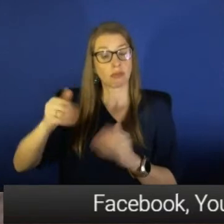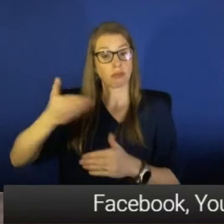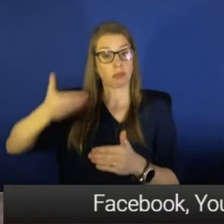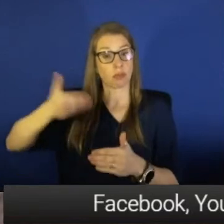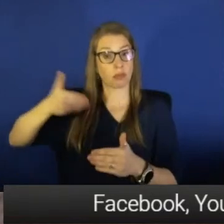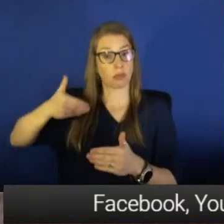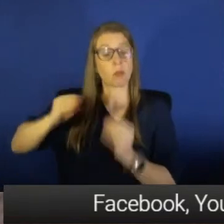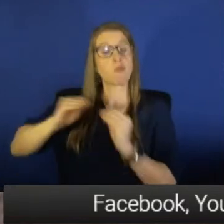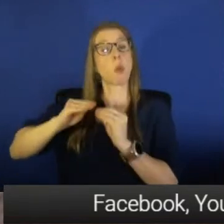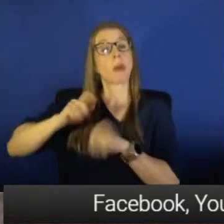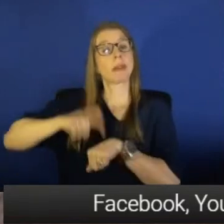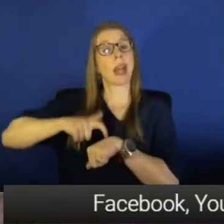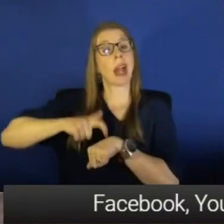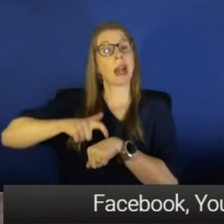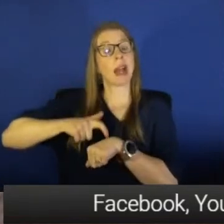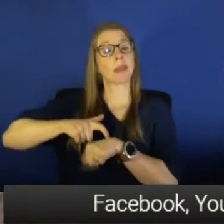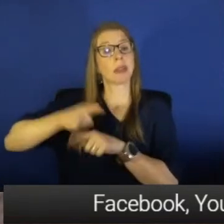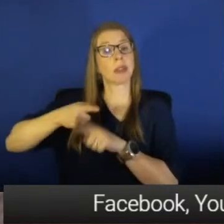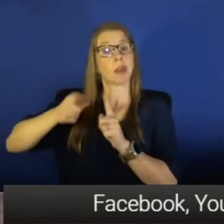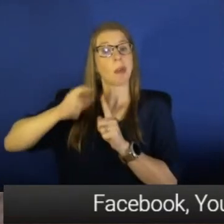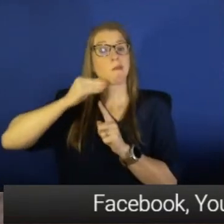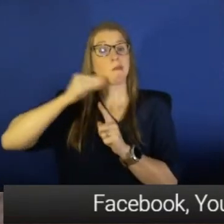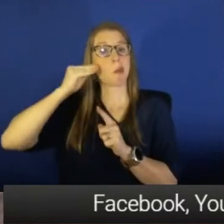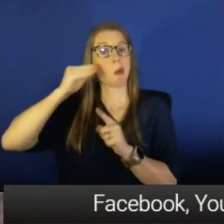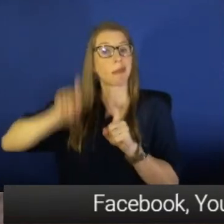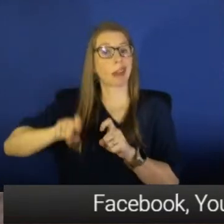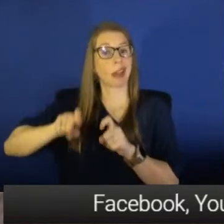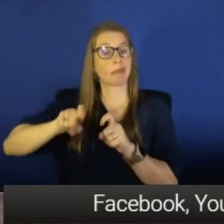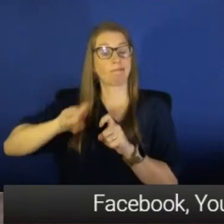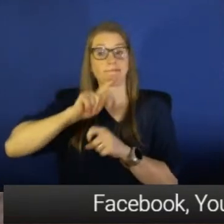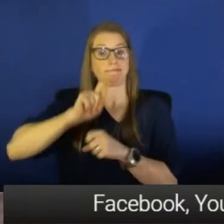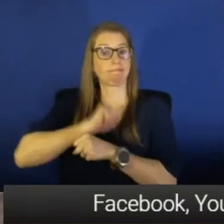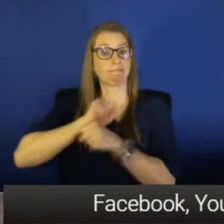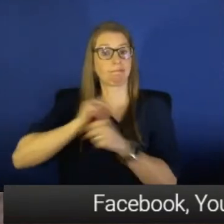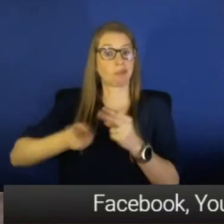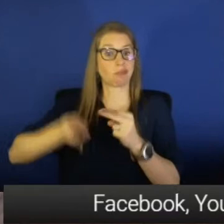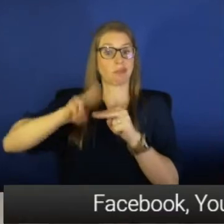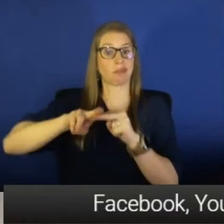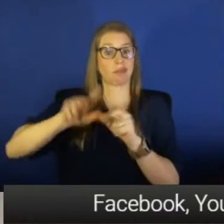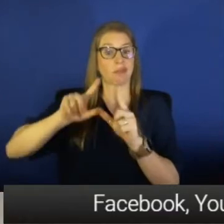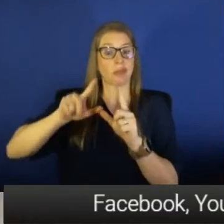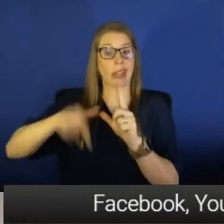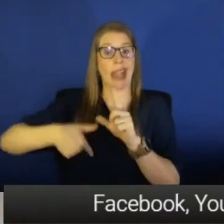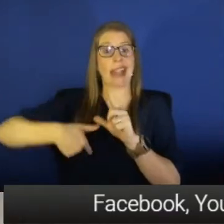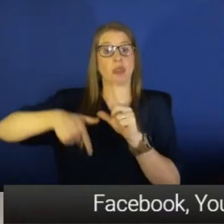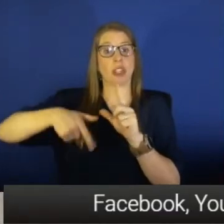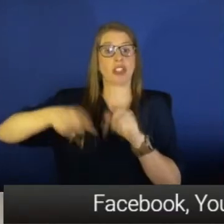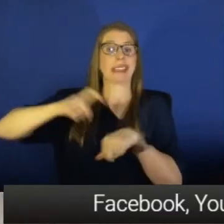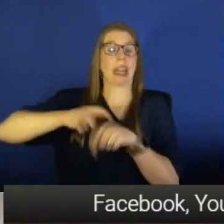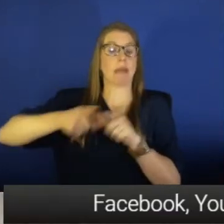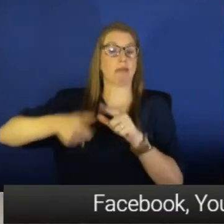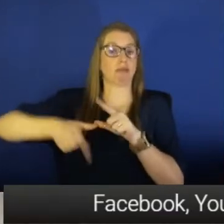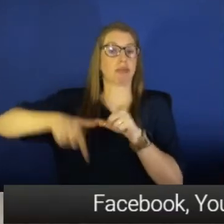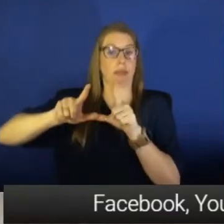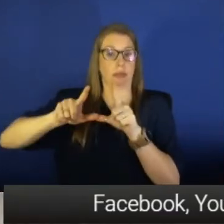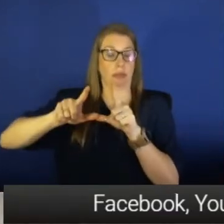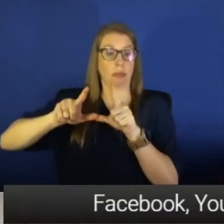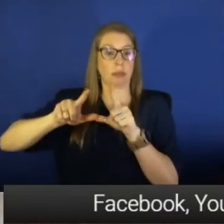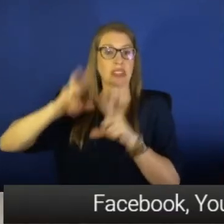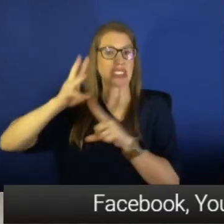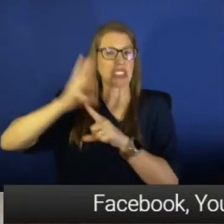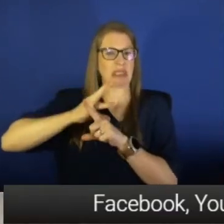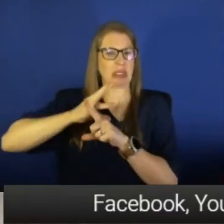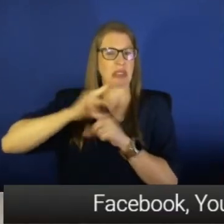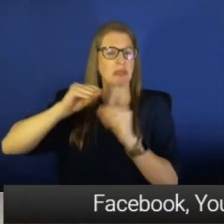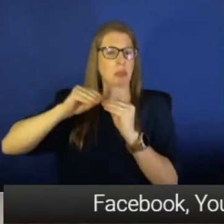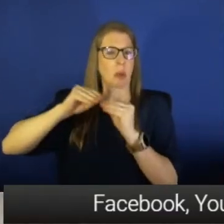time from those home tests and actually increase the expiration time. So Some people